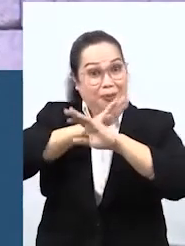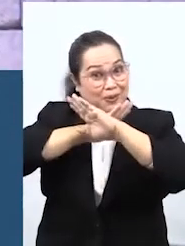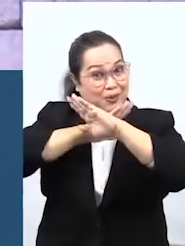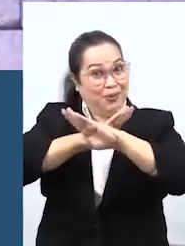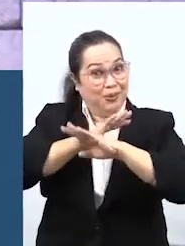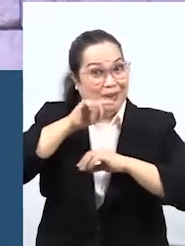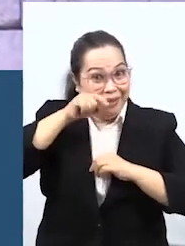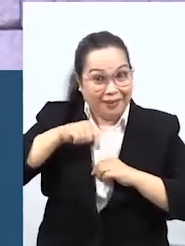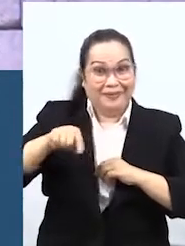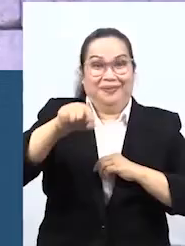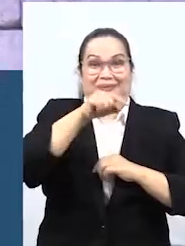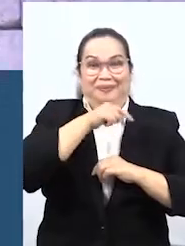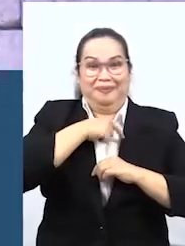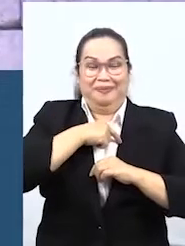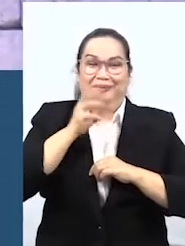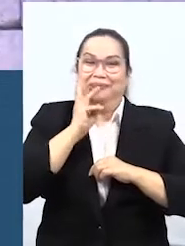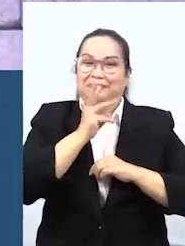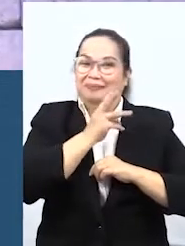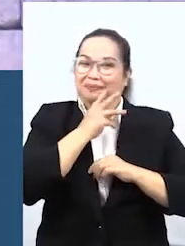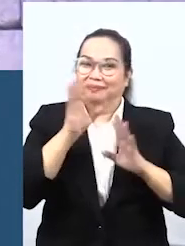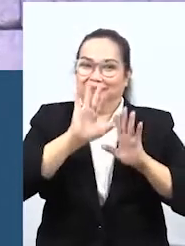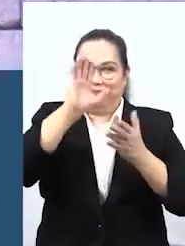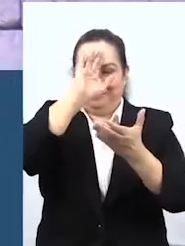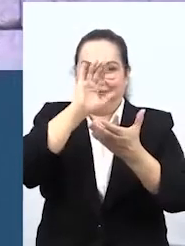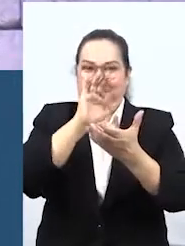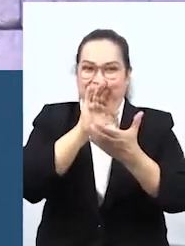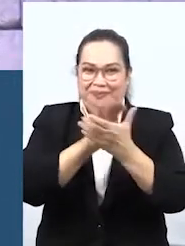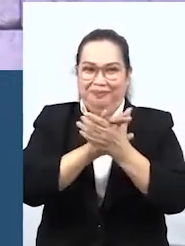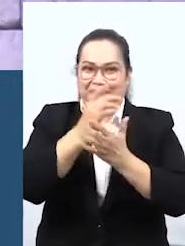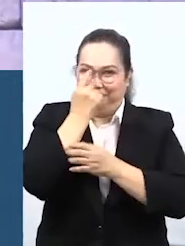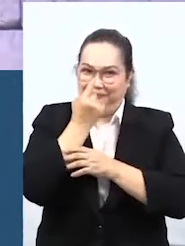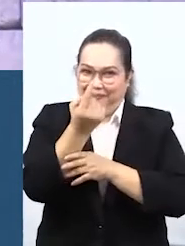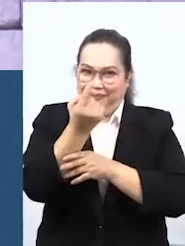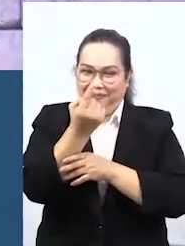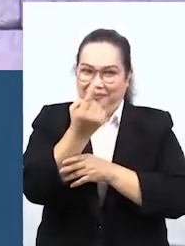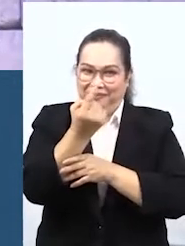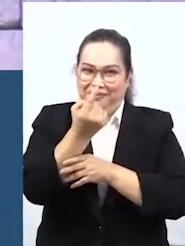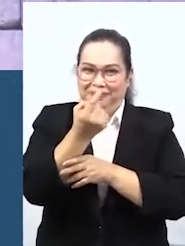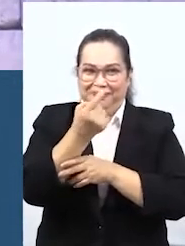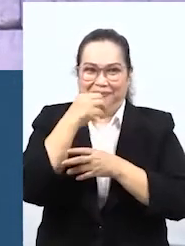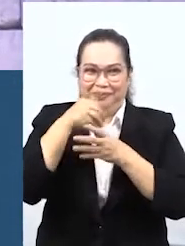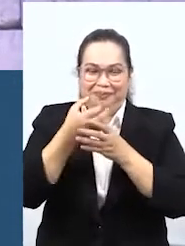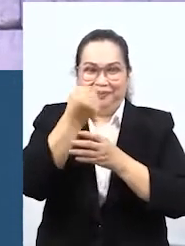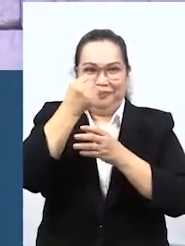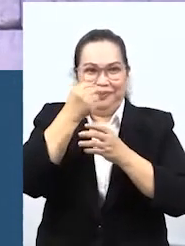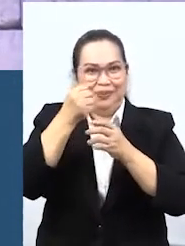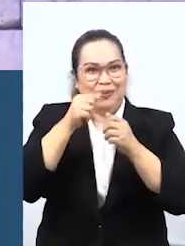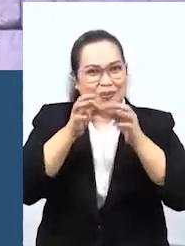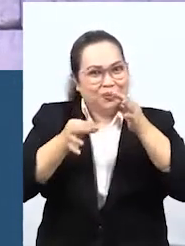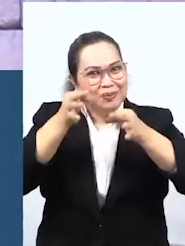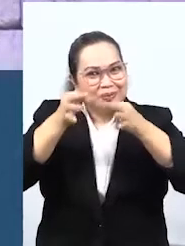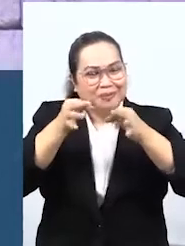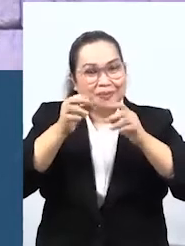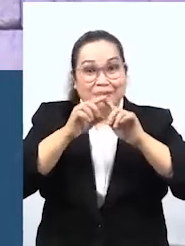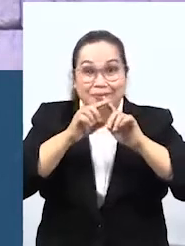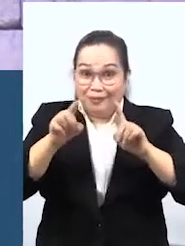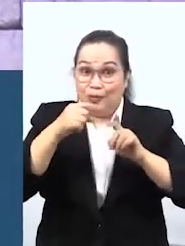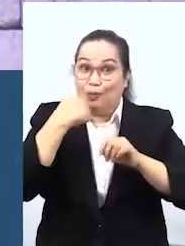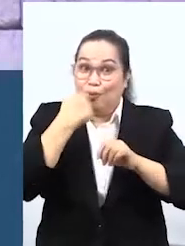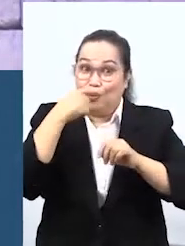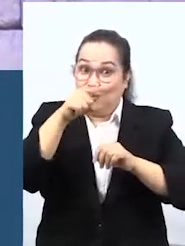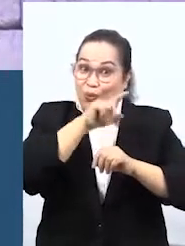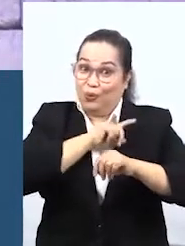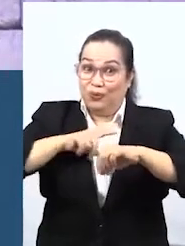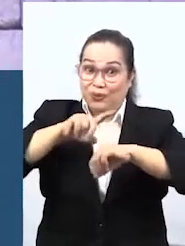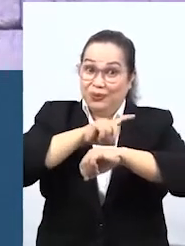us the widow has no husband she is alone in his in her Pursuit of justice but those in the